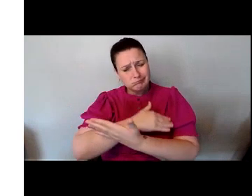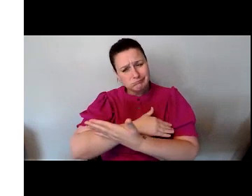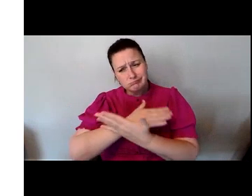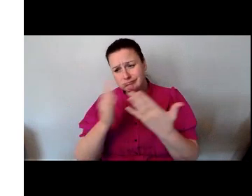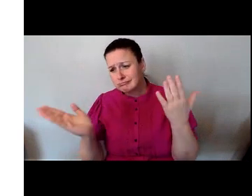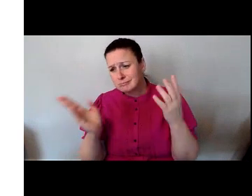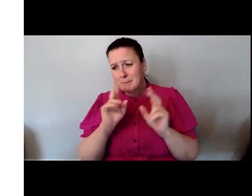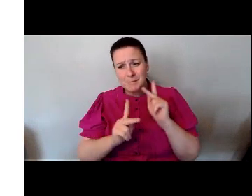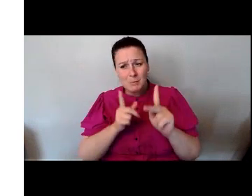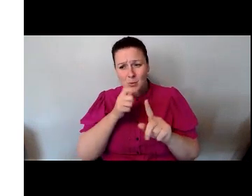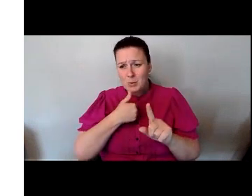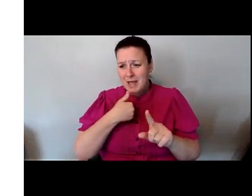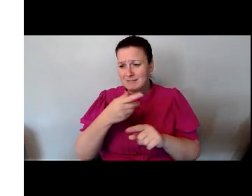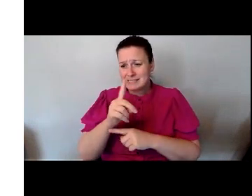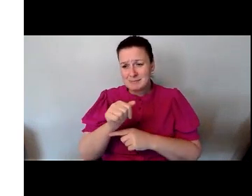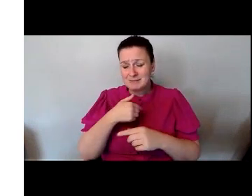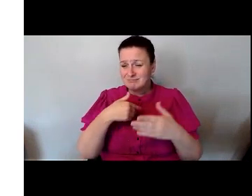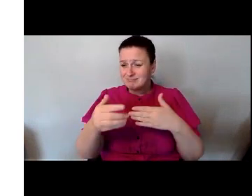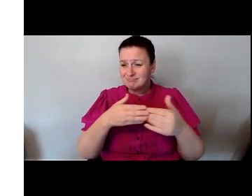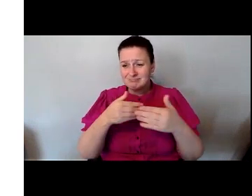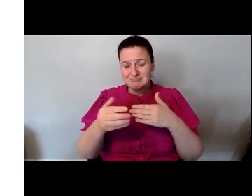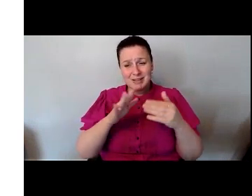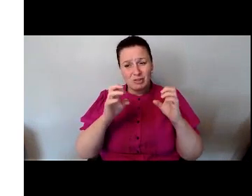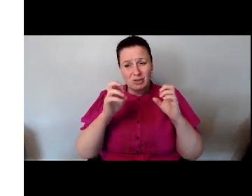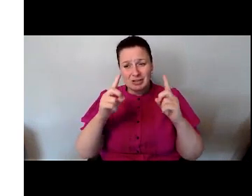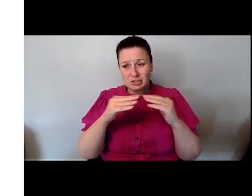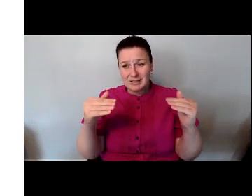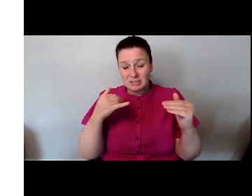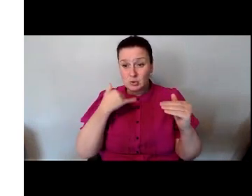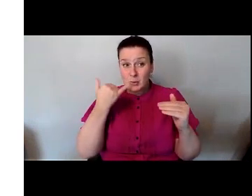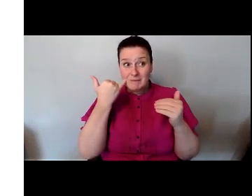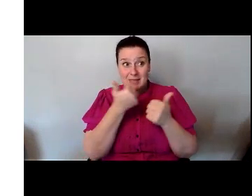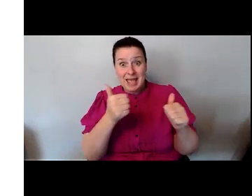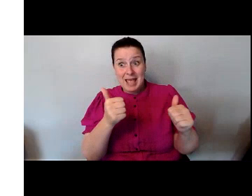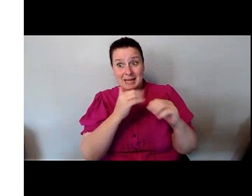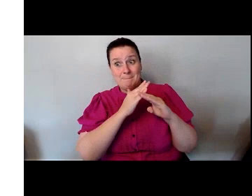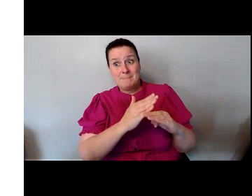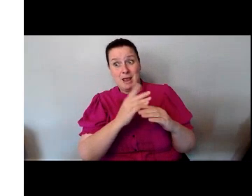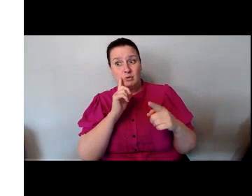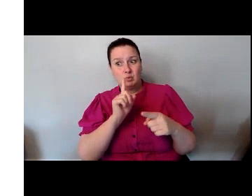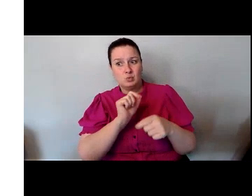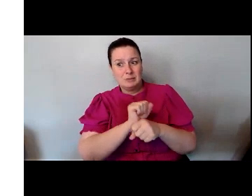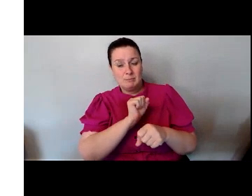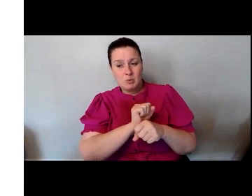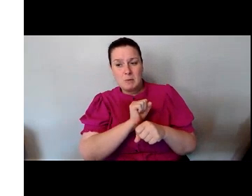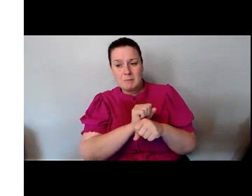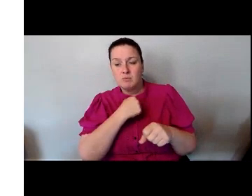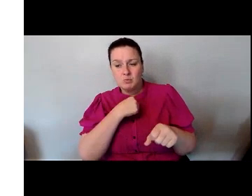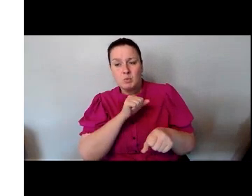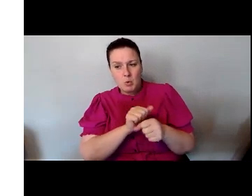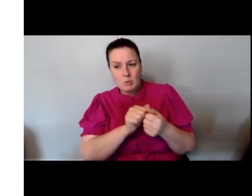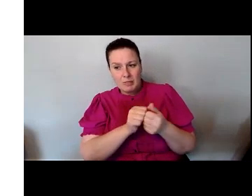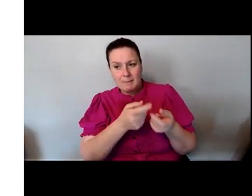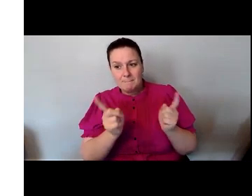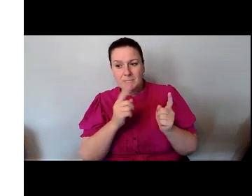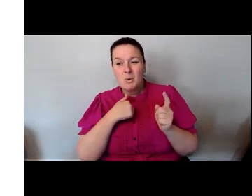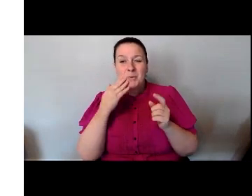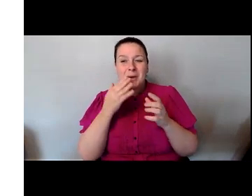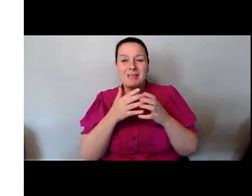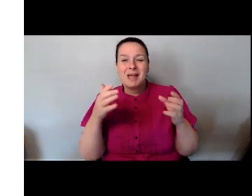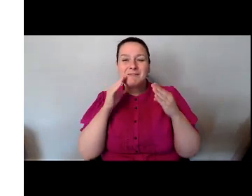with disabilities if there's a barrier to employment. And so I know that a lot of the focus goes